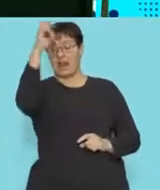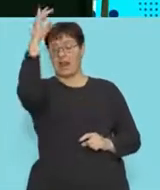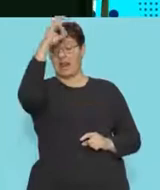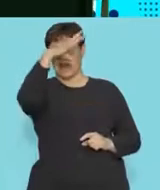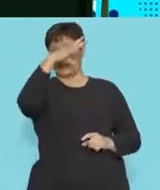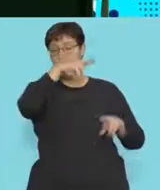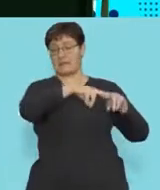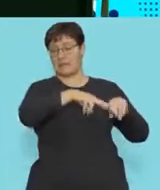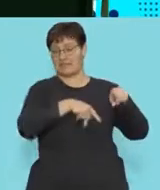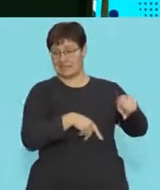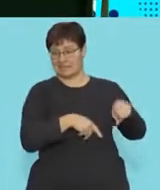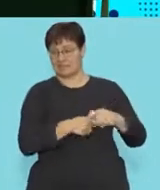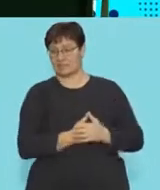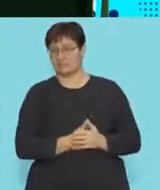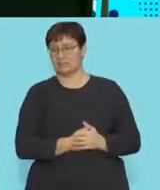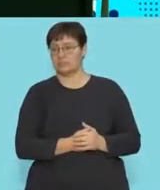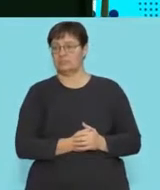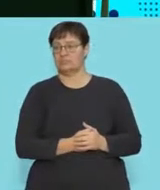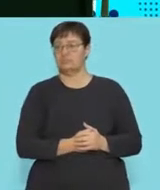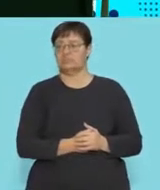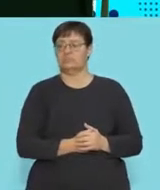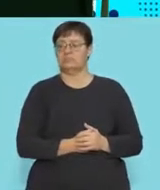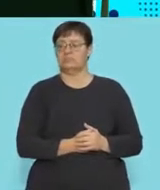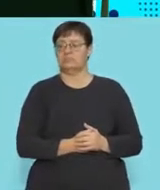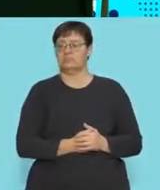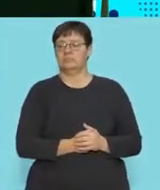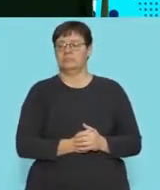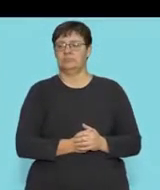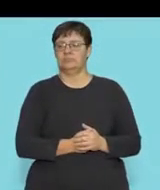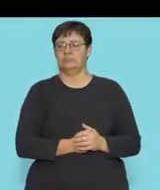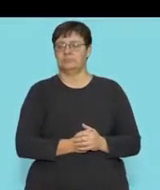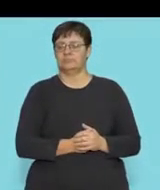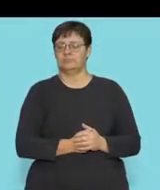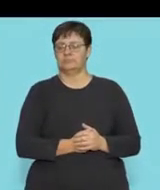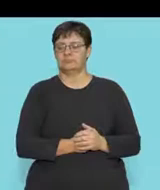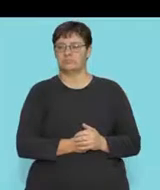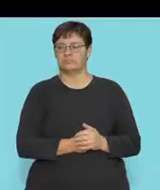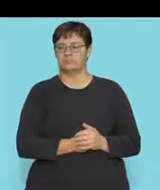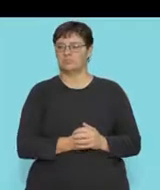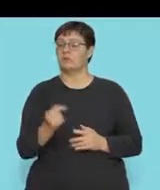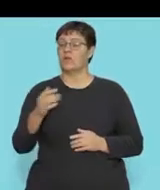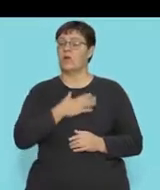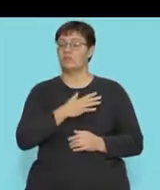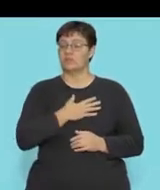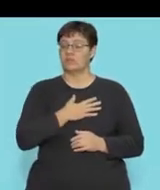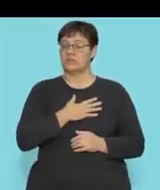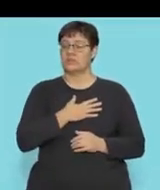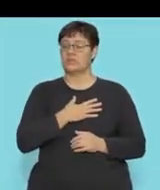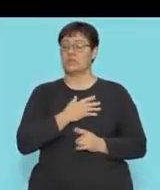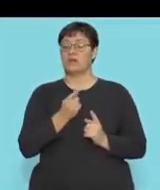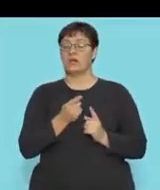the light dependent phase. So let's look at the options. Okay, so where did that come from? So the oxygen set free